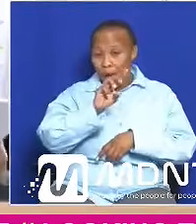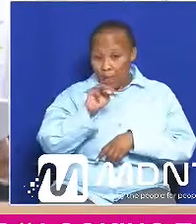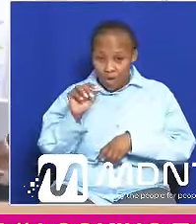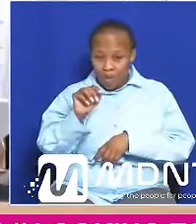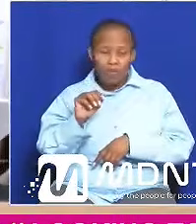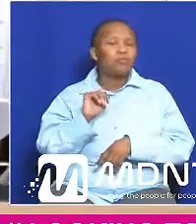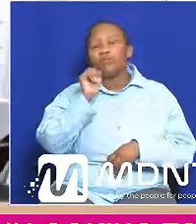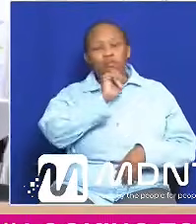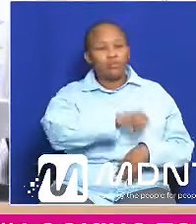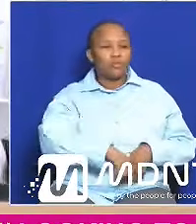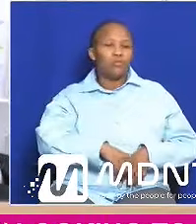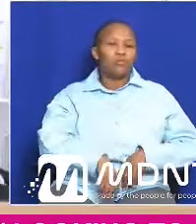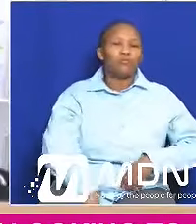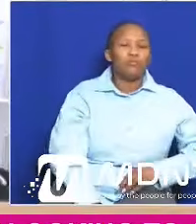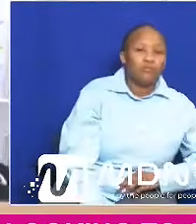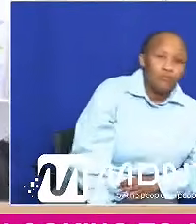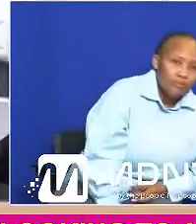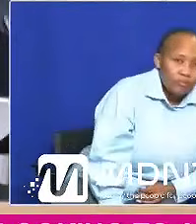I want us to